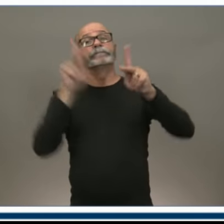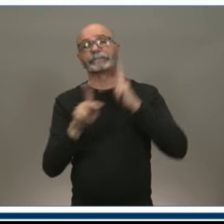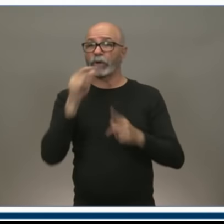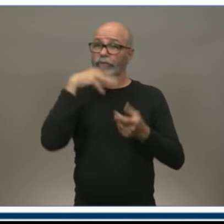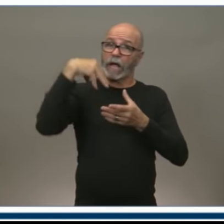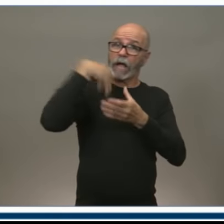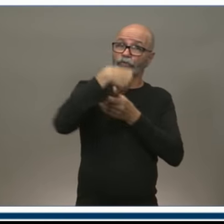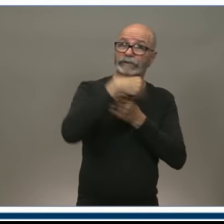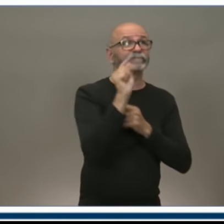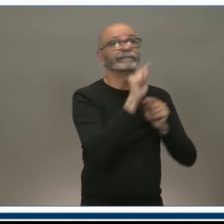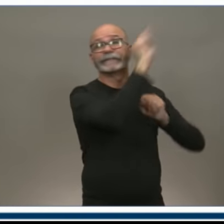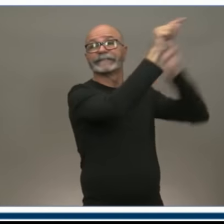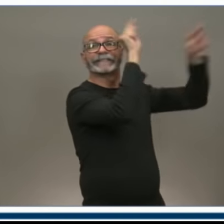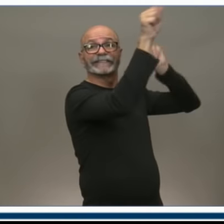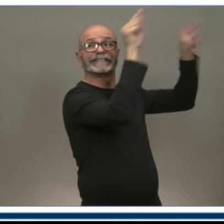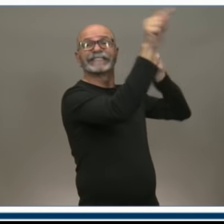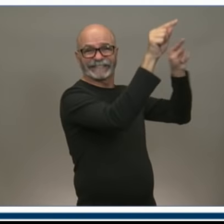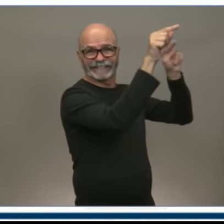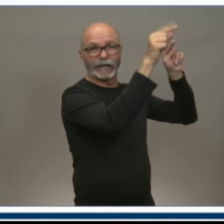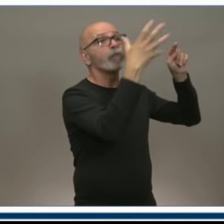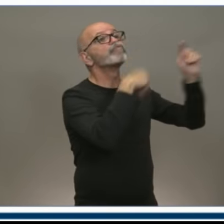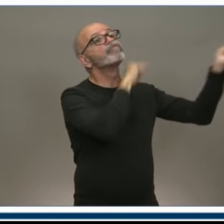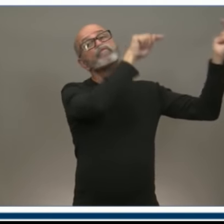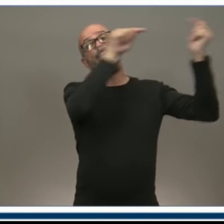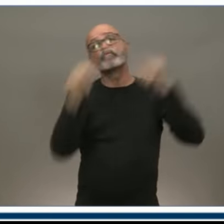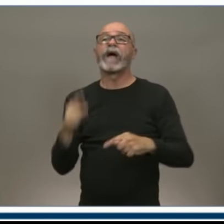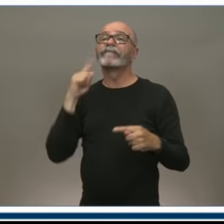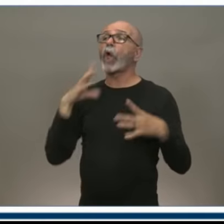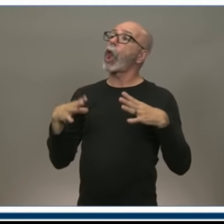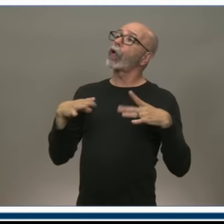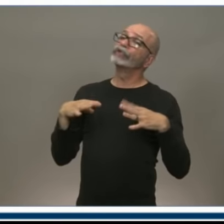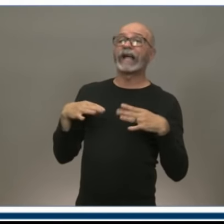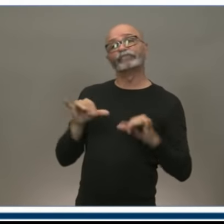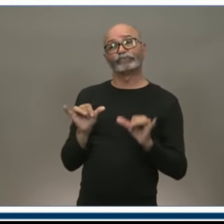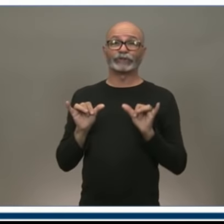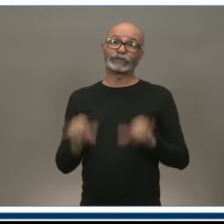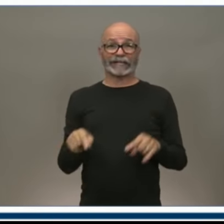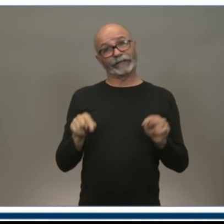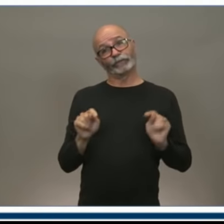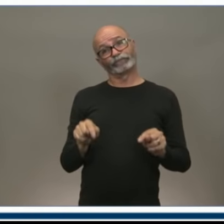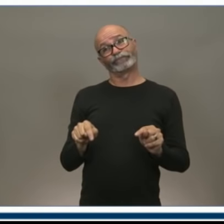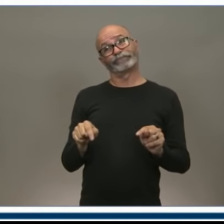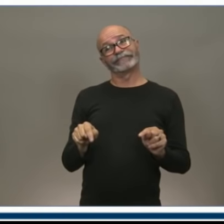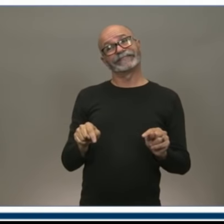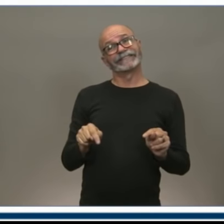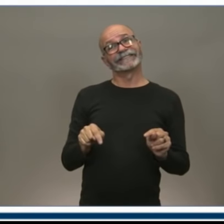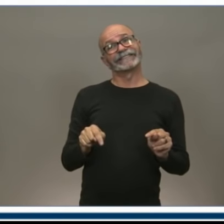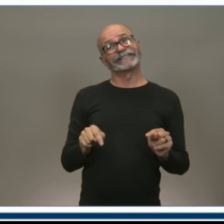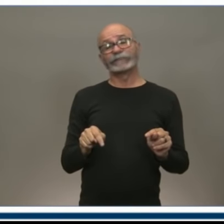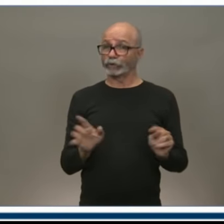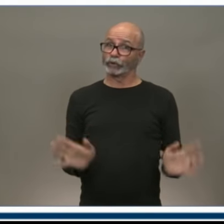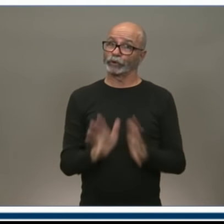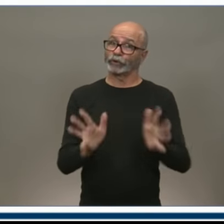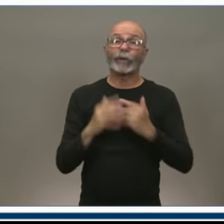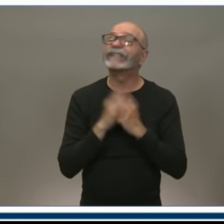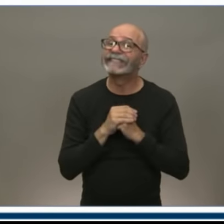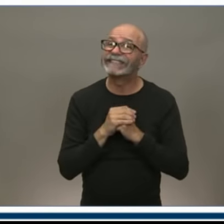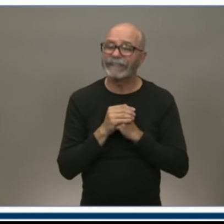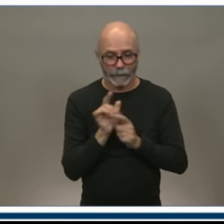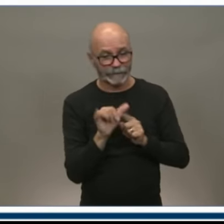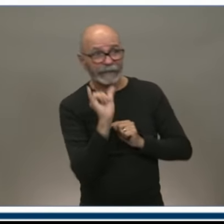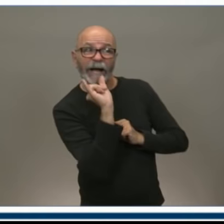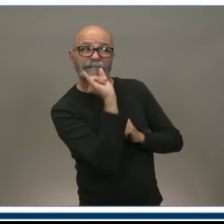holidays, as tough it is to say, the best choice would be for them to actually stay where they're at. Now, I recognize that's